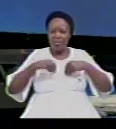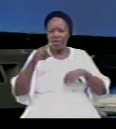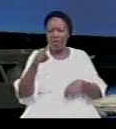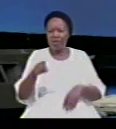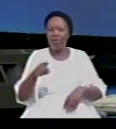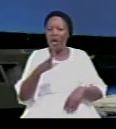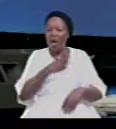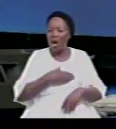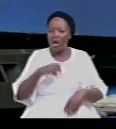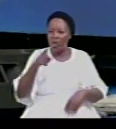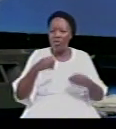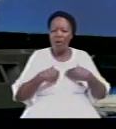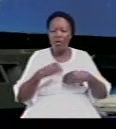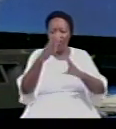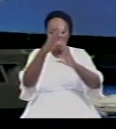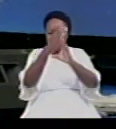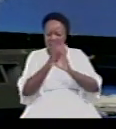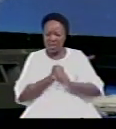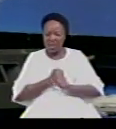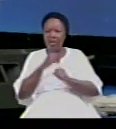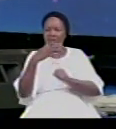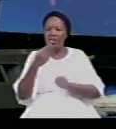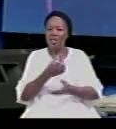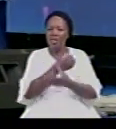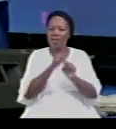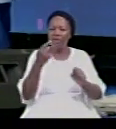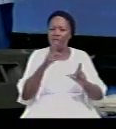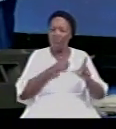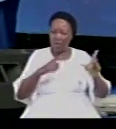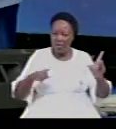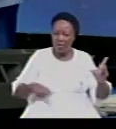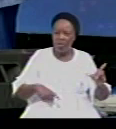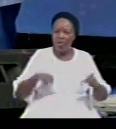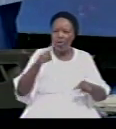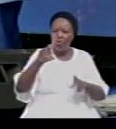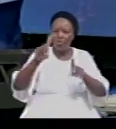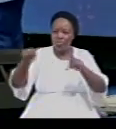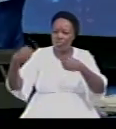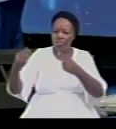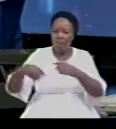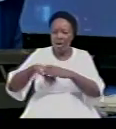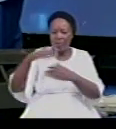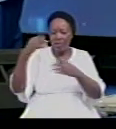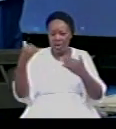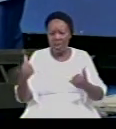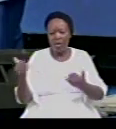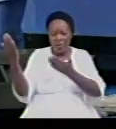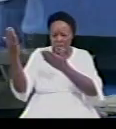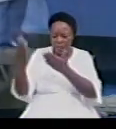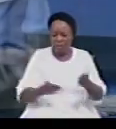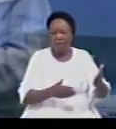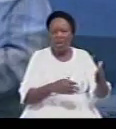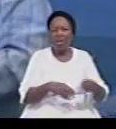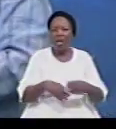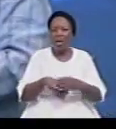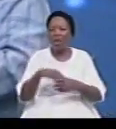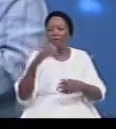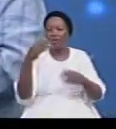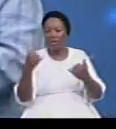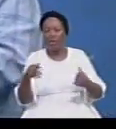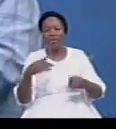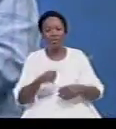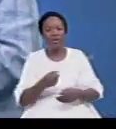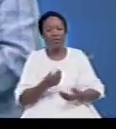you have received the salvation of the Lord, you go forth now bringing forth the fruit